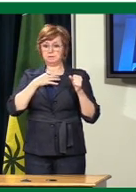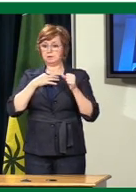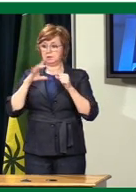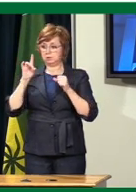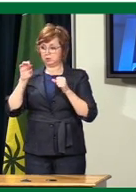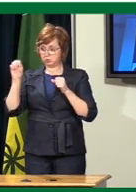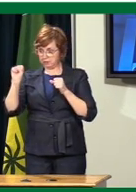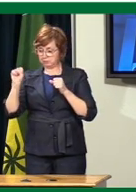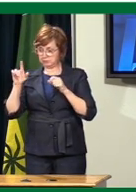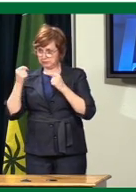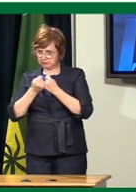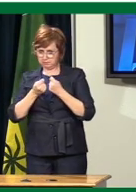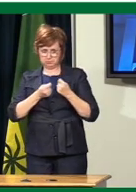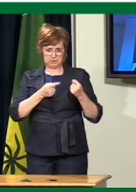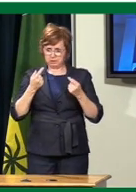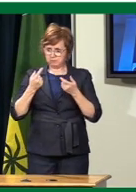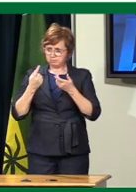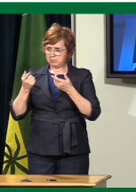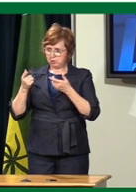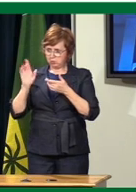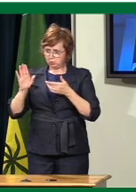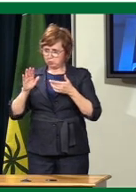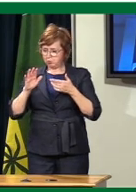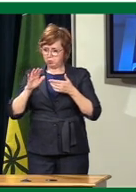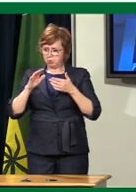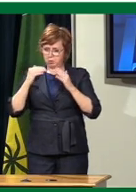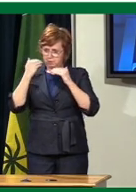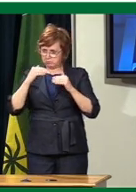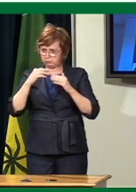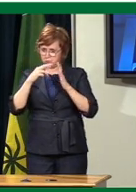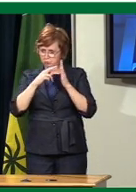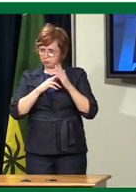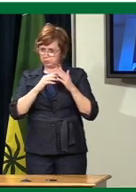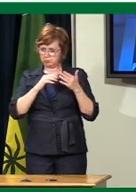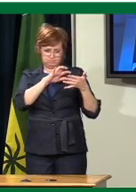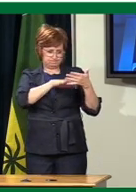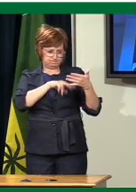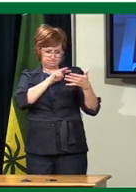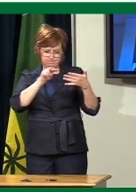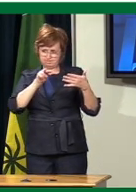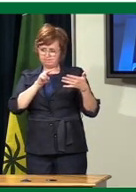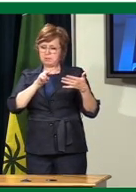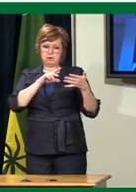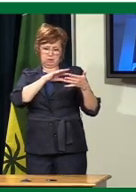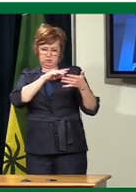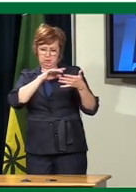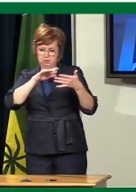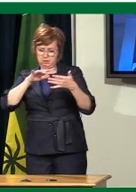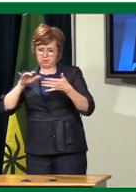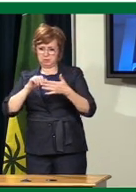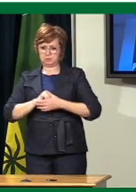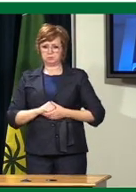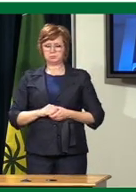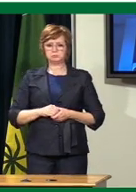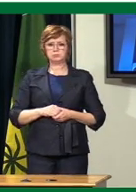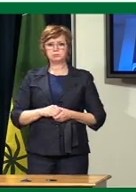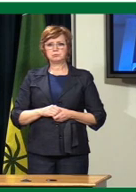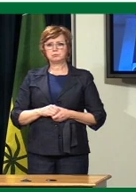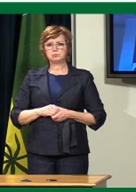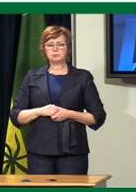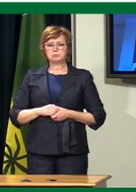around looking at what the current restrictions are delivering with respect to what we're seeing in COVID. We see